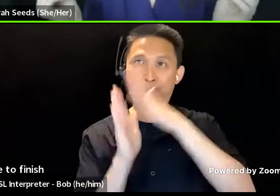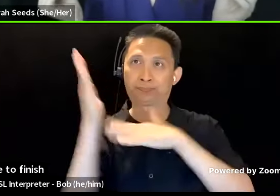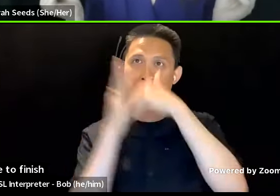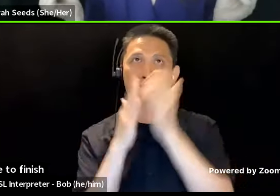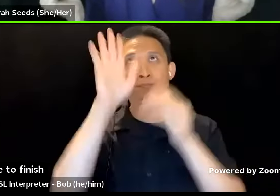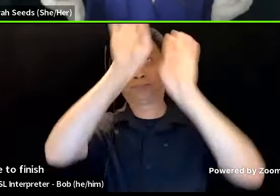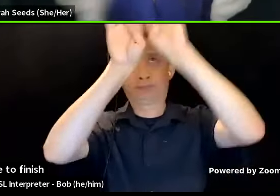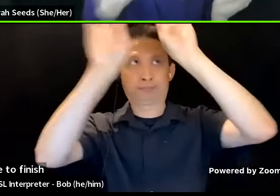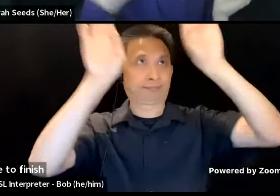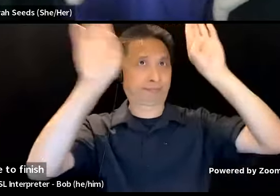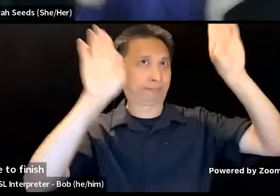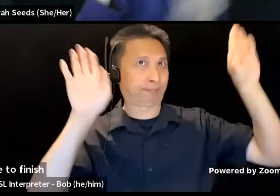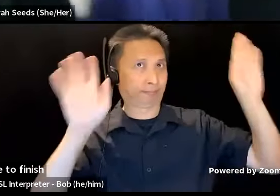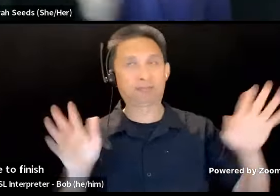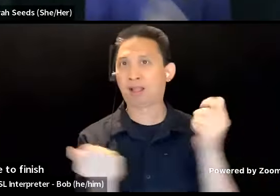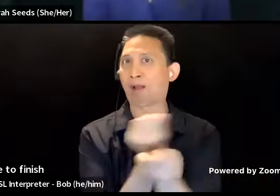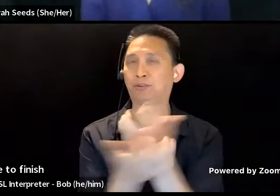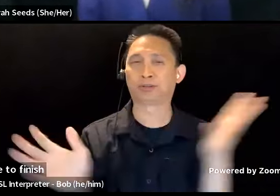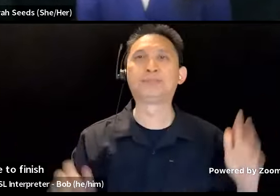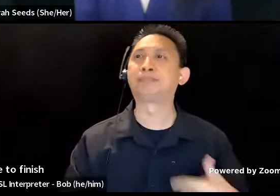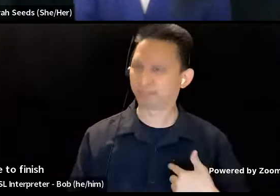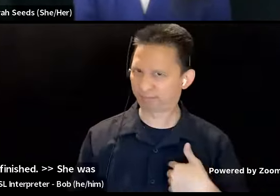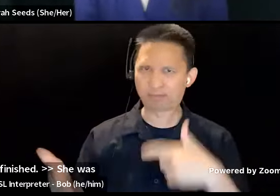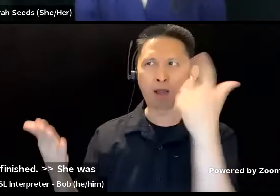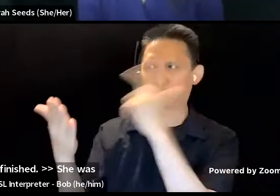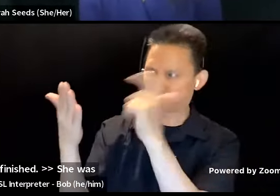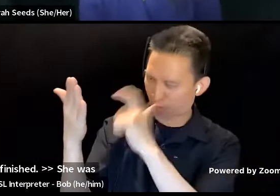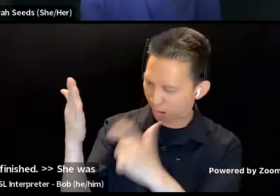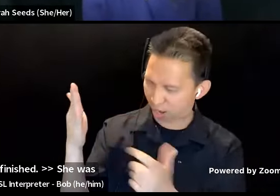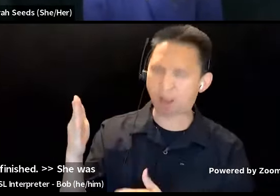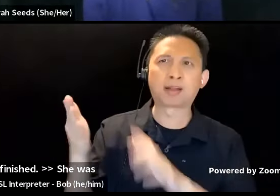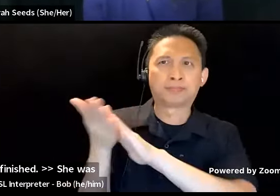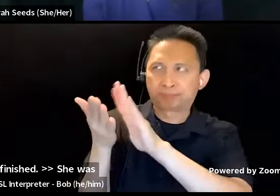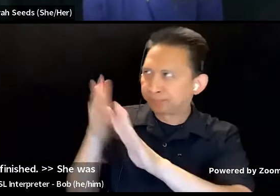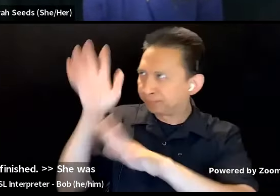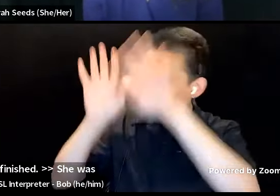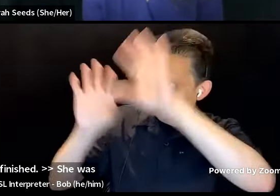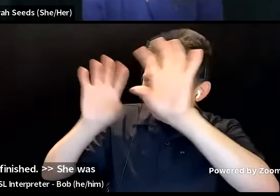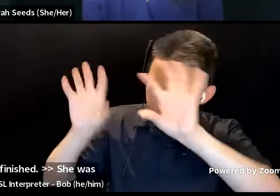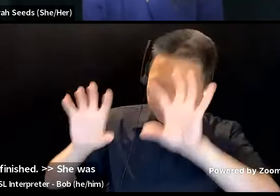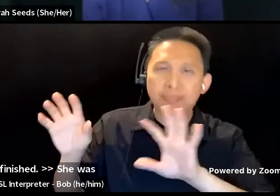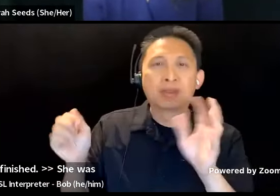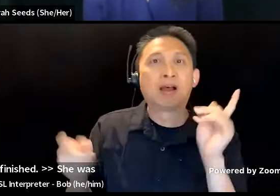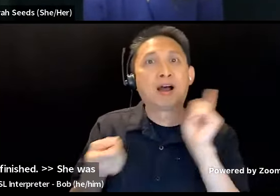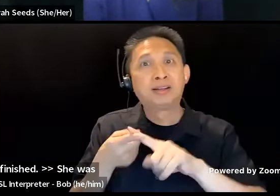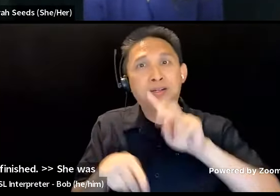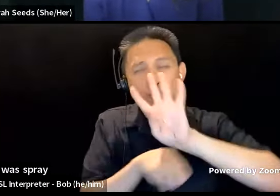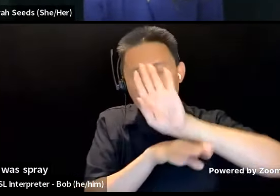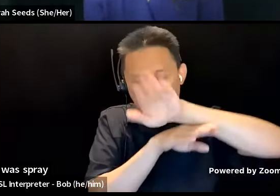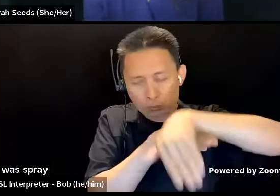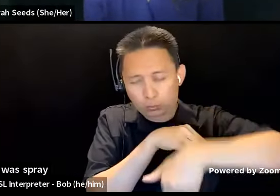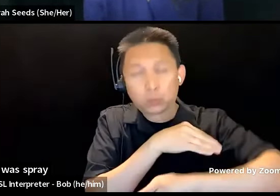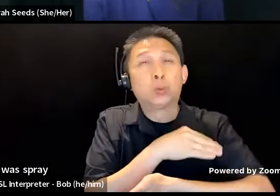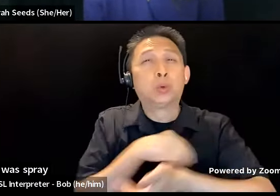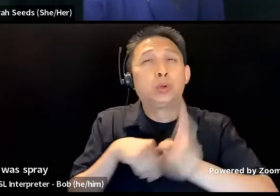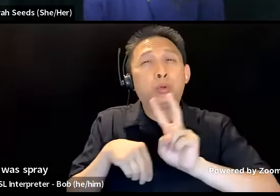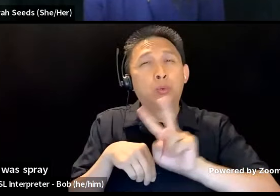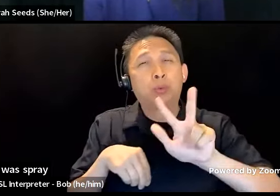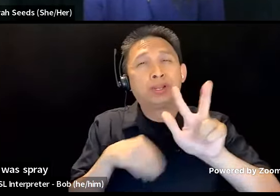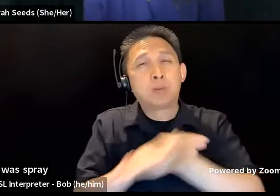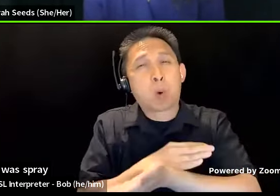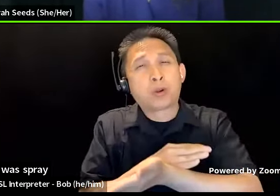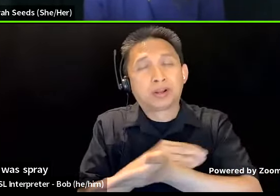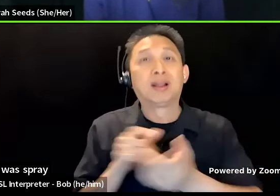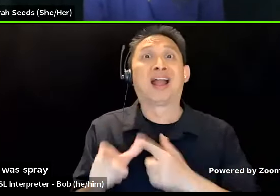decoupaging. I was spraying stuff, you know, so we were still working on that till 2 or 3 a.m. and we had to be on set the next day. But